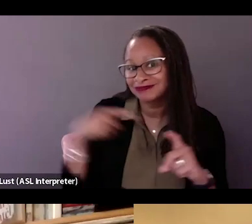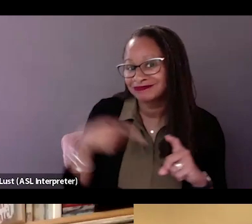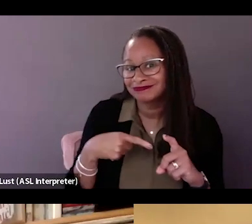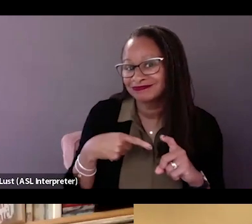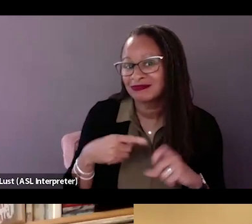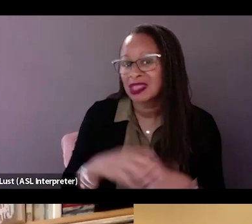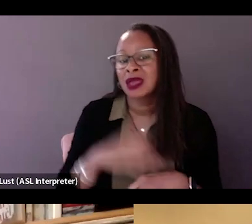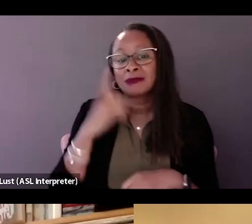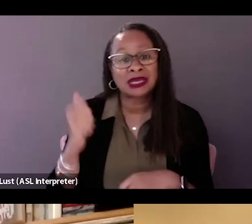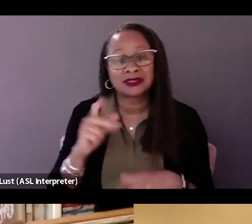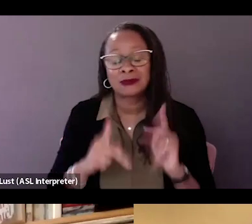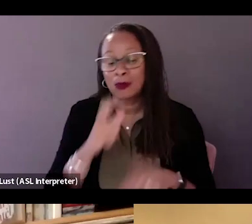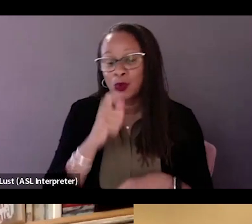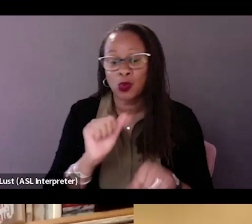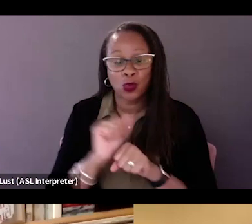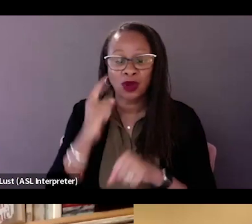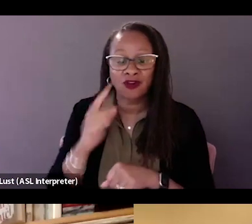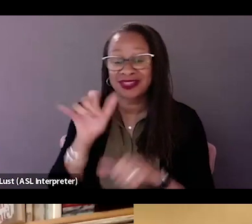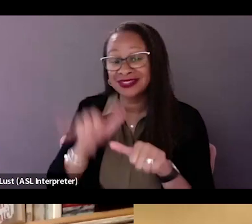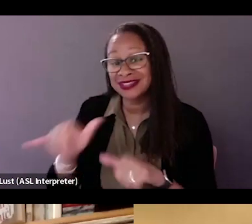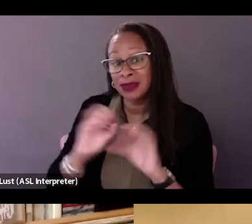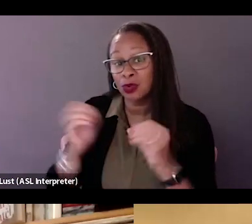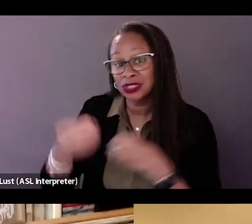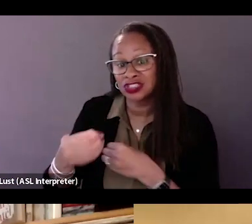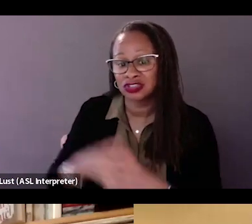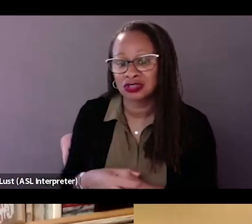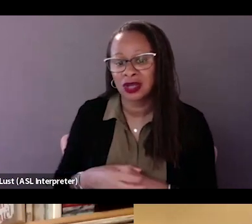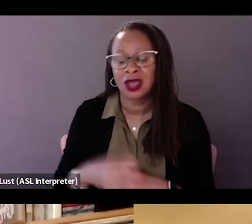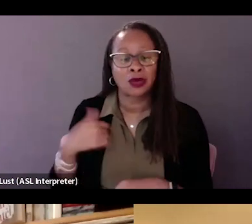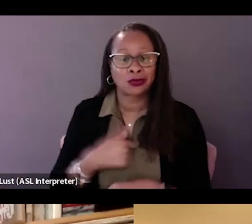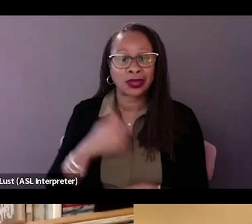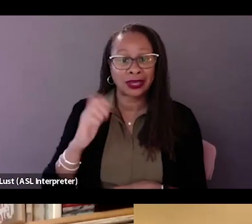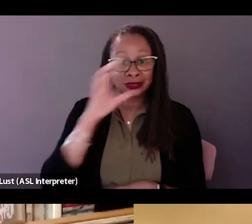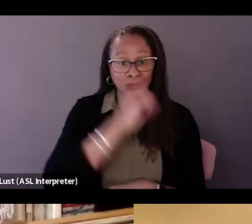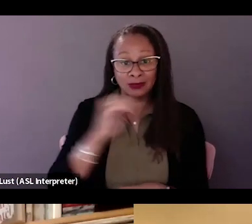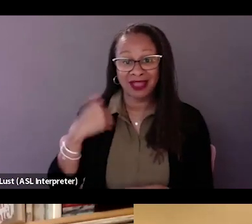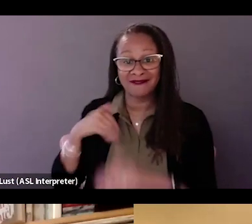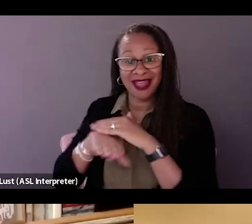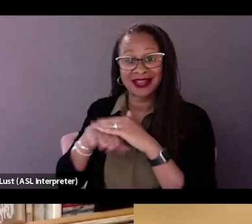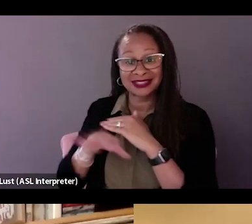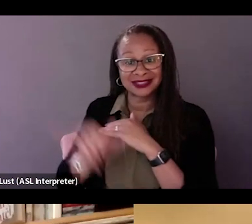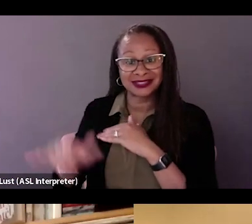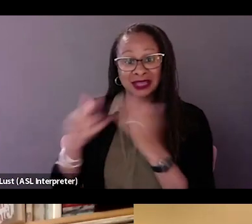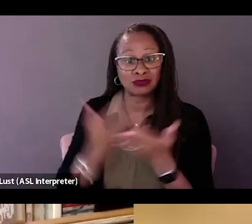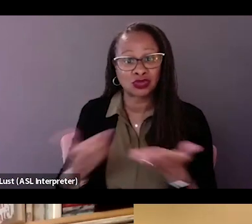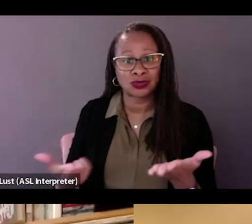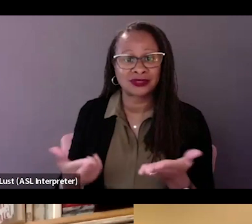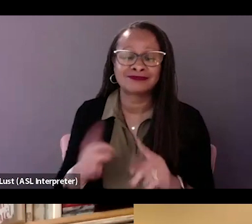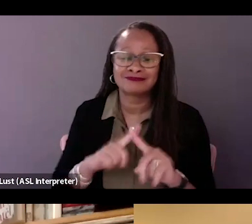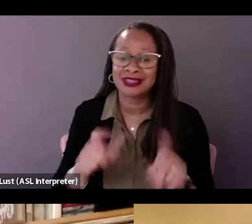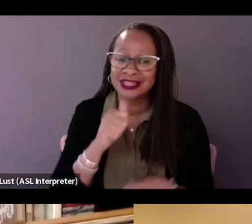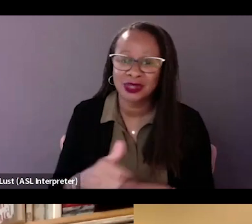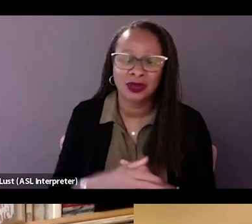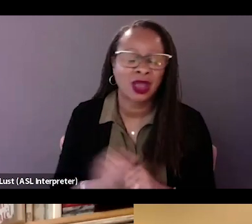because people who work for the same organization, we assume that they have access to the same resources. No, they don't. All of us come from